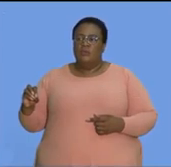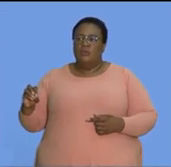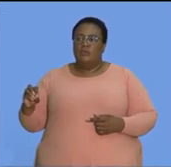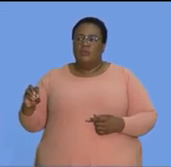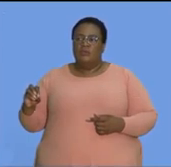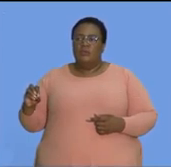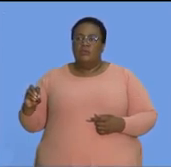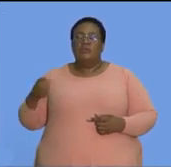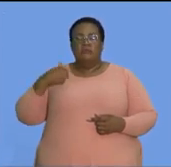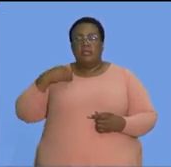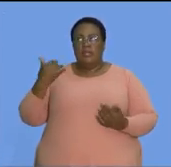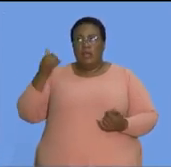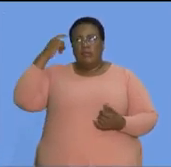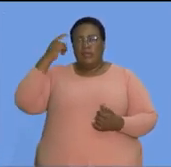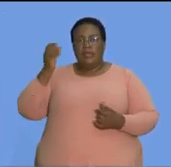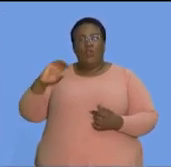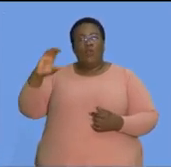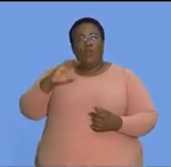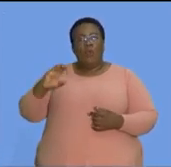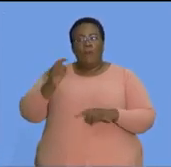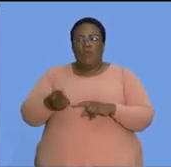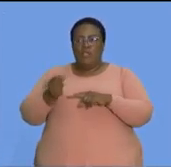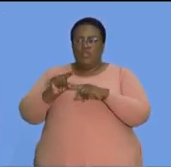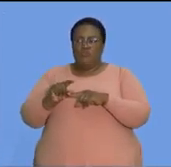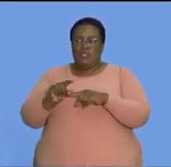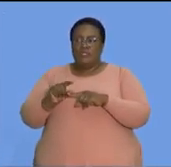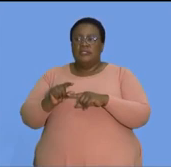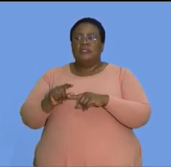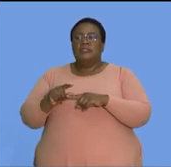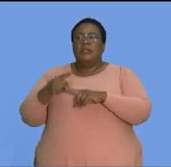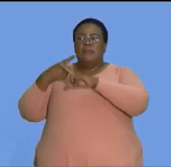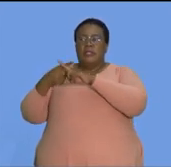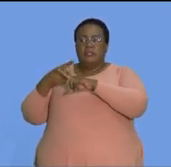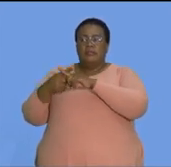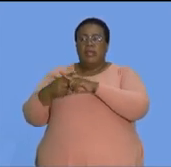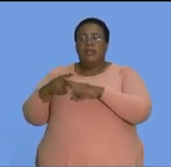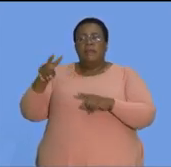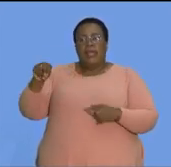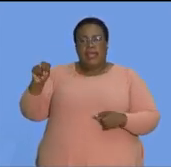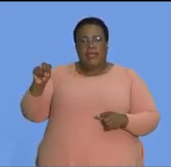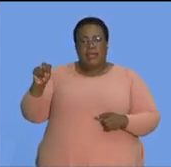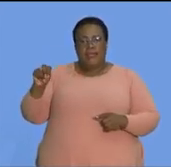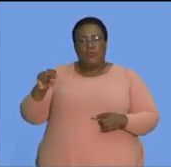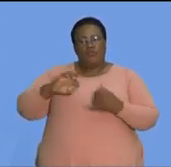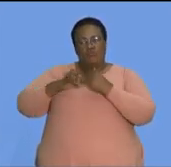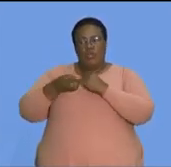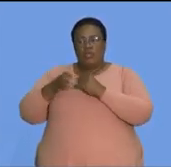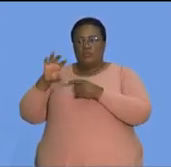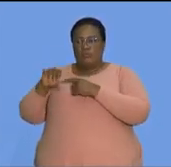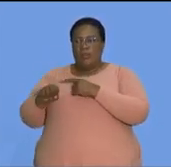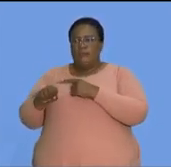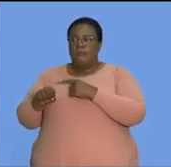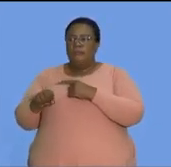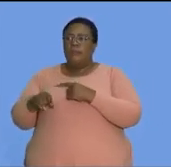I'm already thinking compound interest now. So multiply this by n, which is what we are trying to